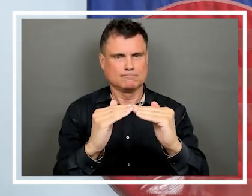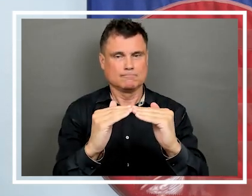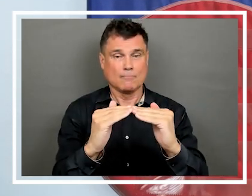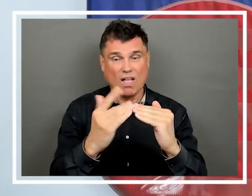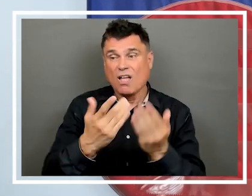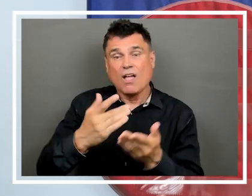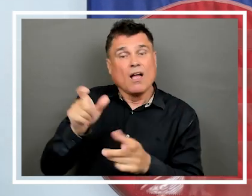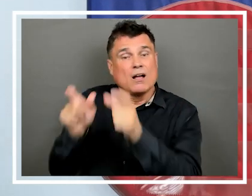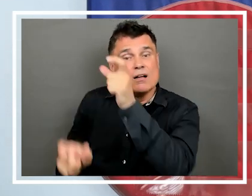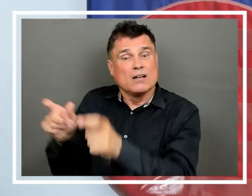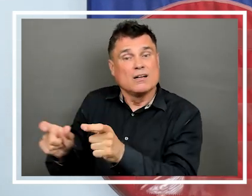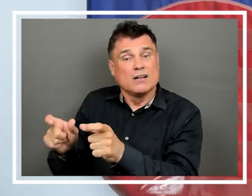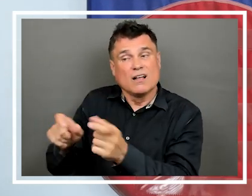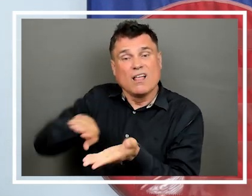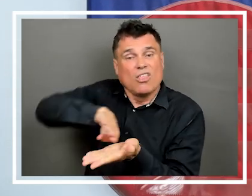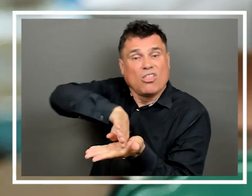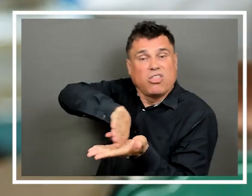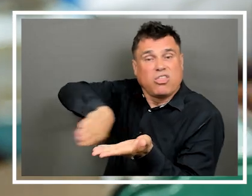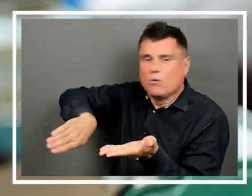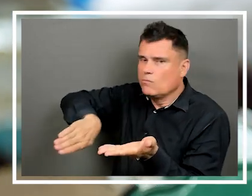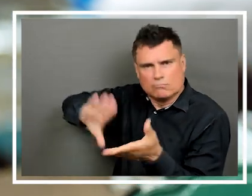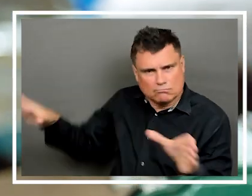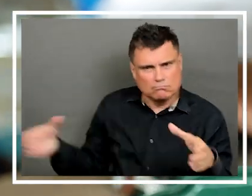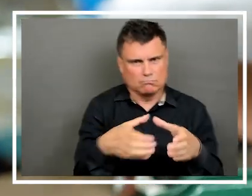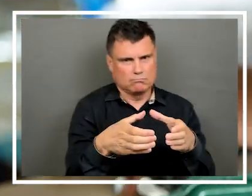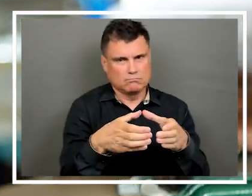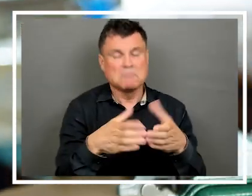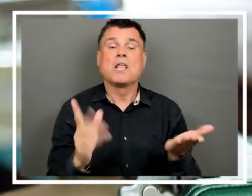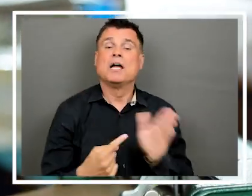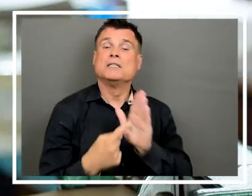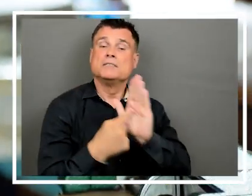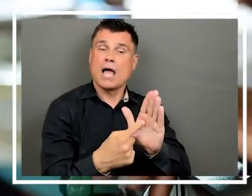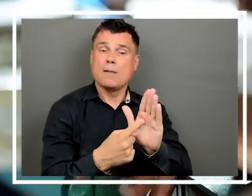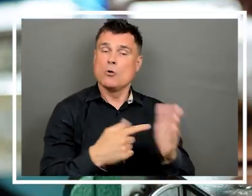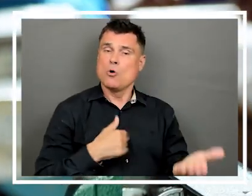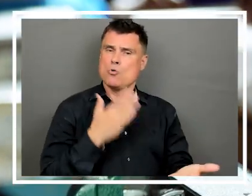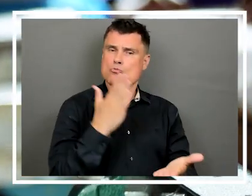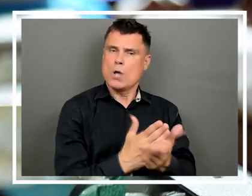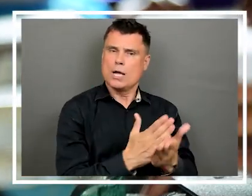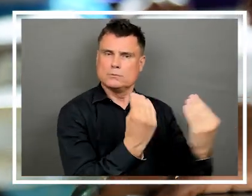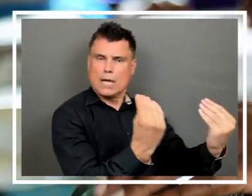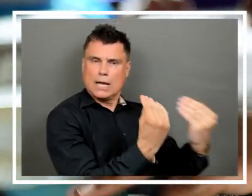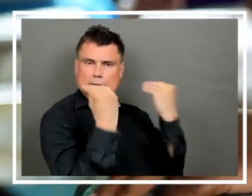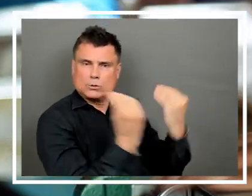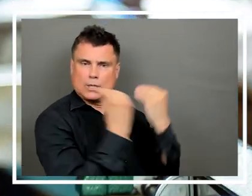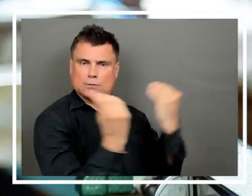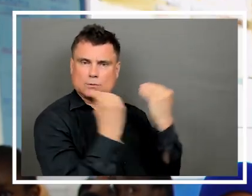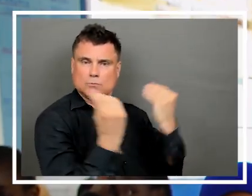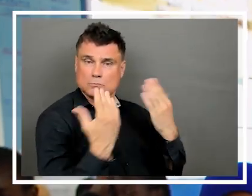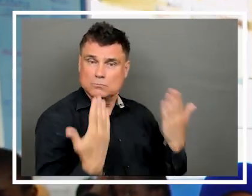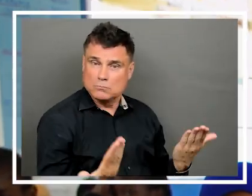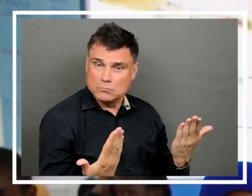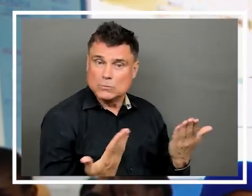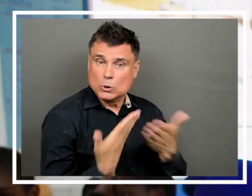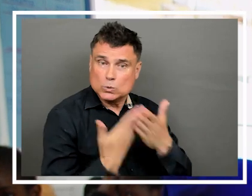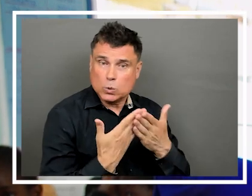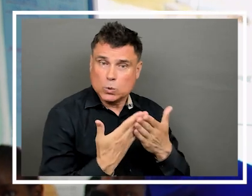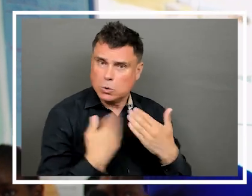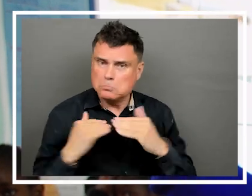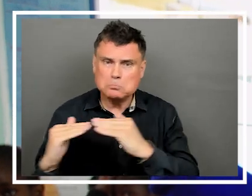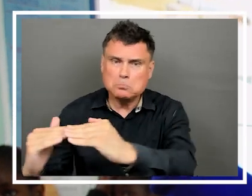left behind. For example, the right to an education in regular schools with the